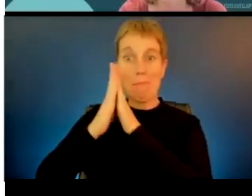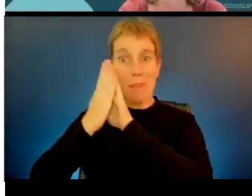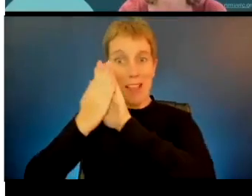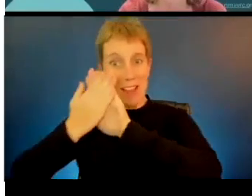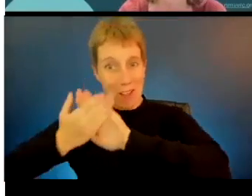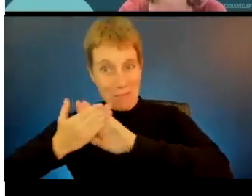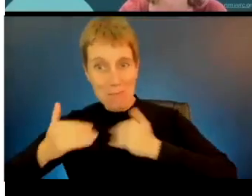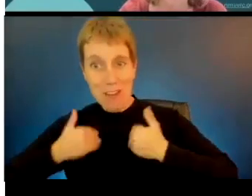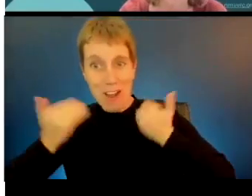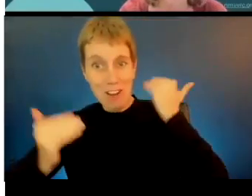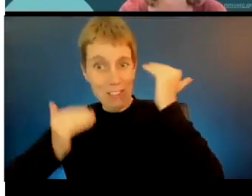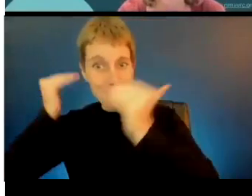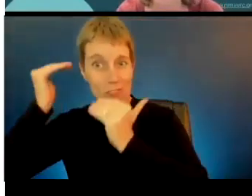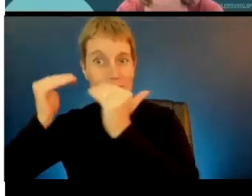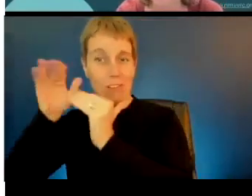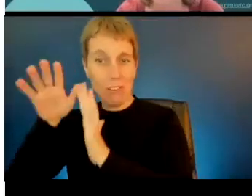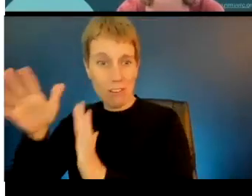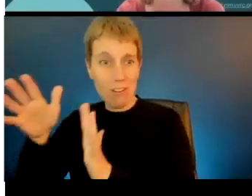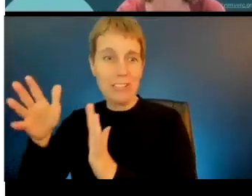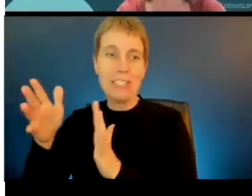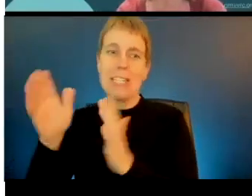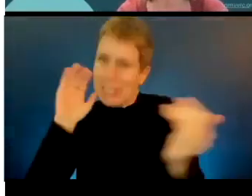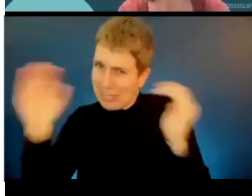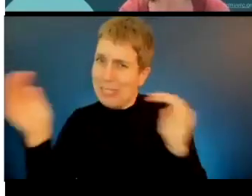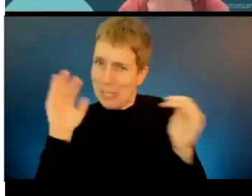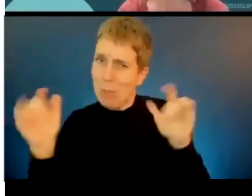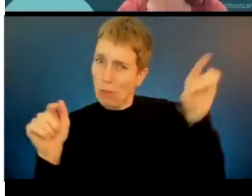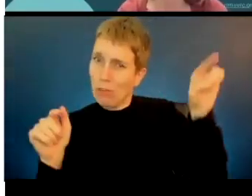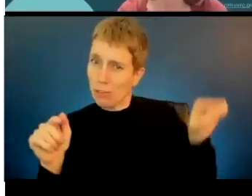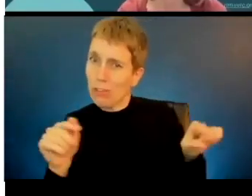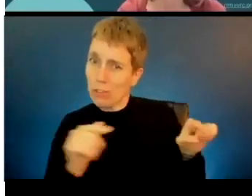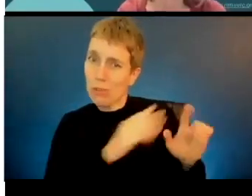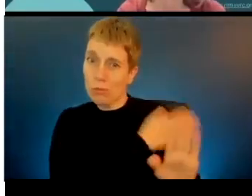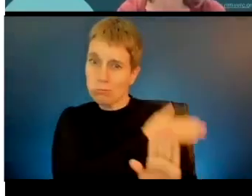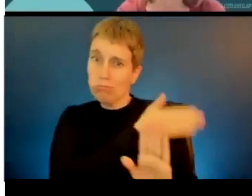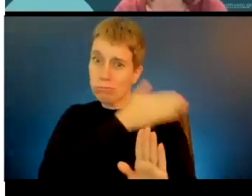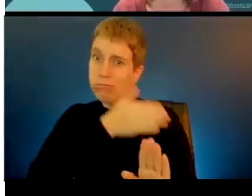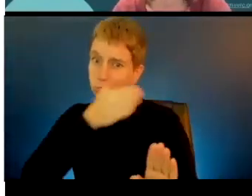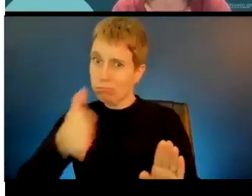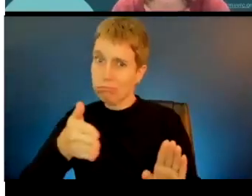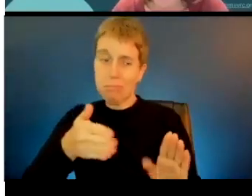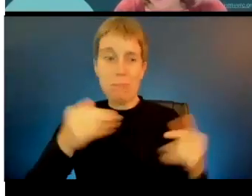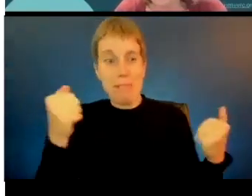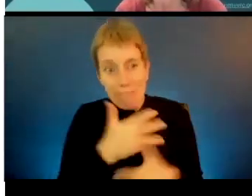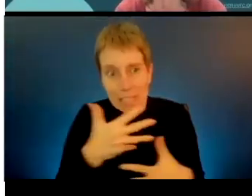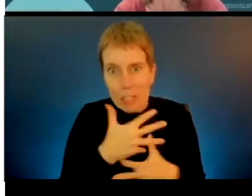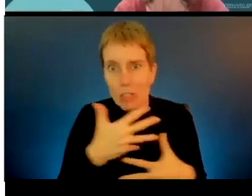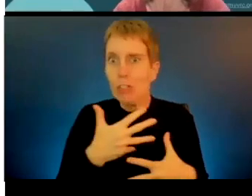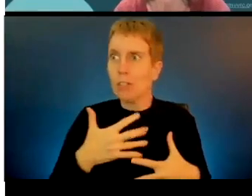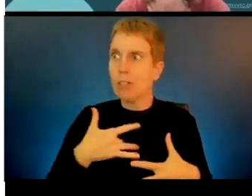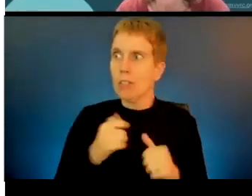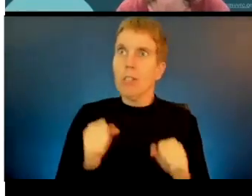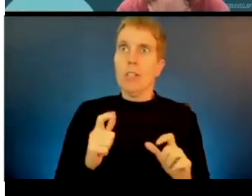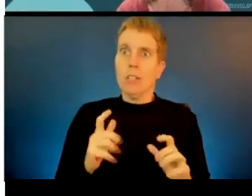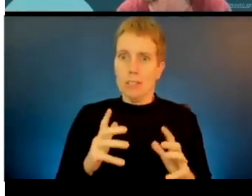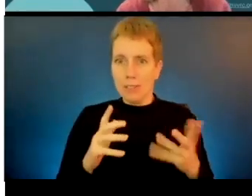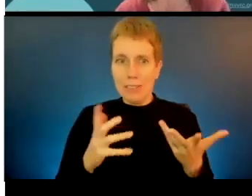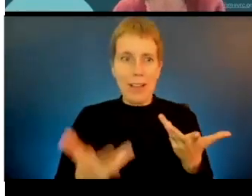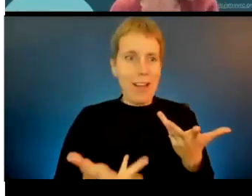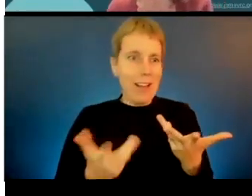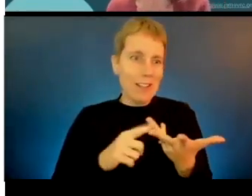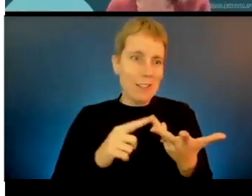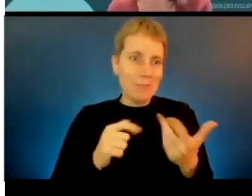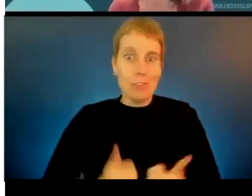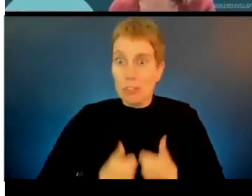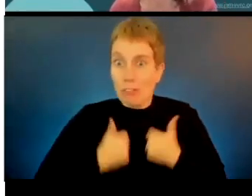of fear, anger, jumpiness, but even more, there may be this sense of survivor's guilt. Like, why was I okay when I